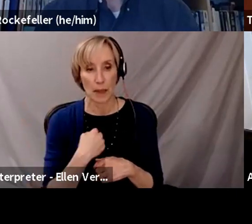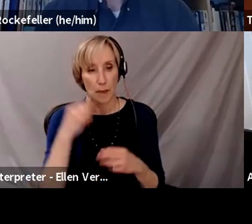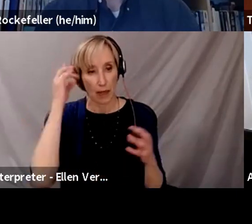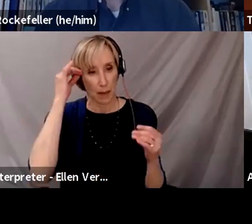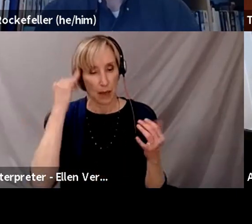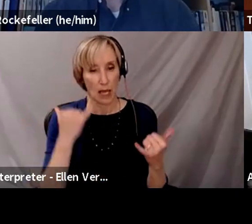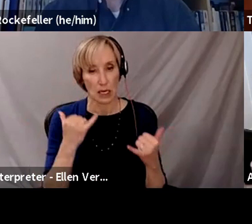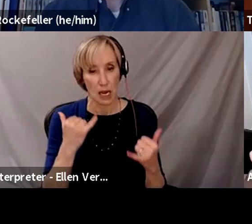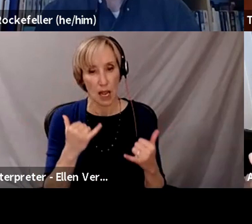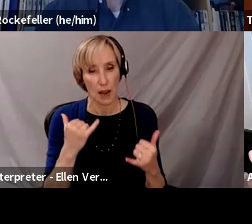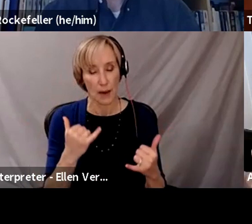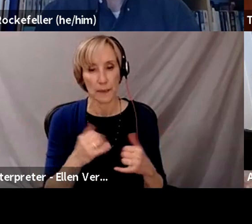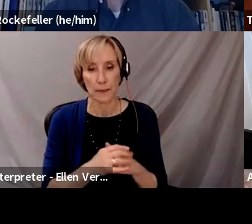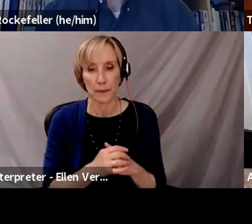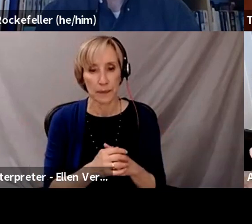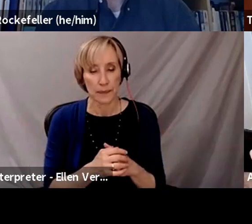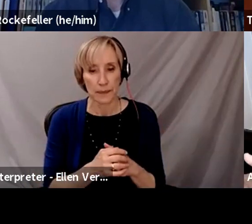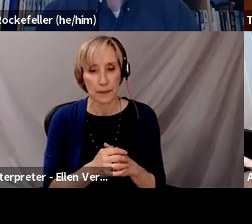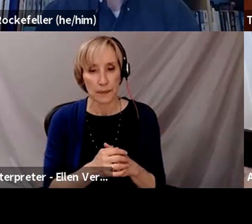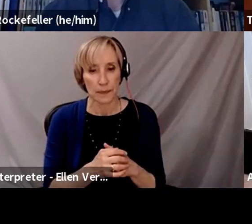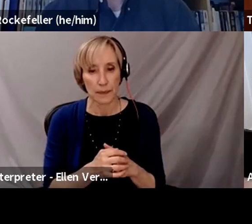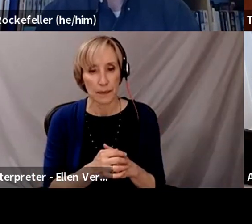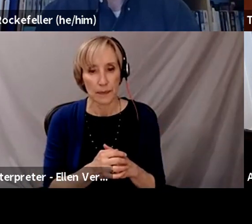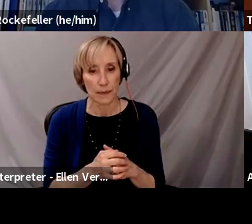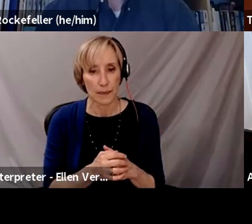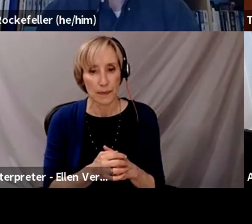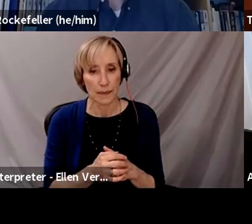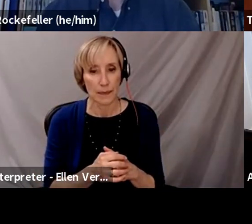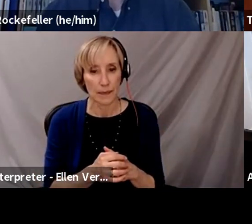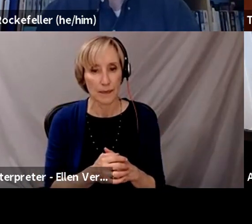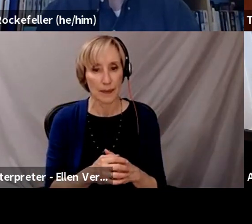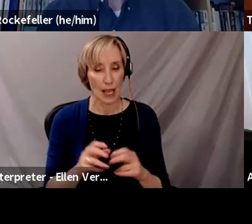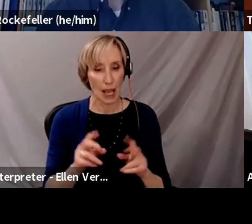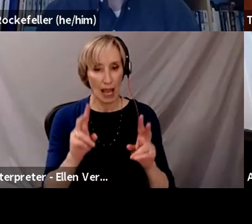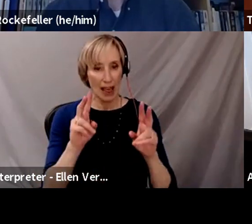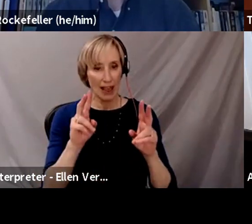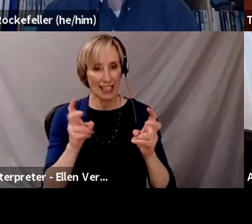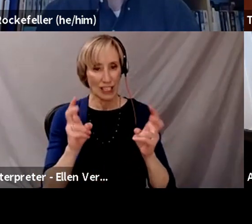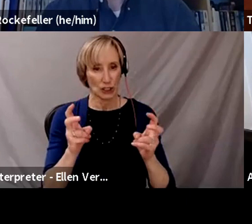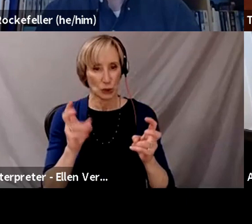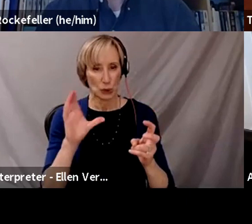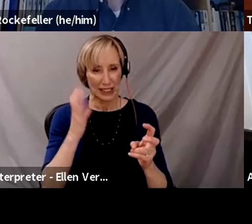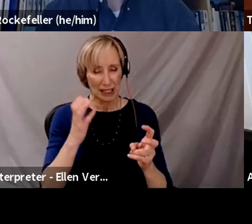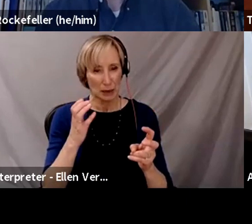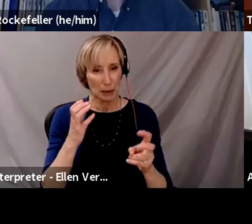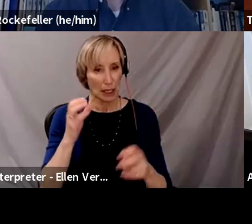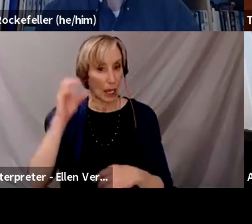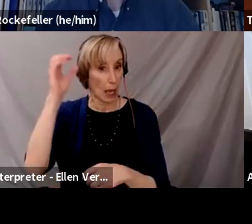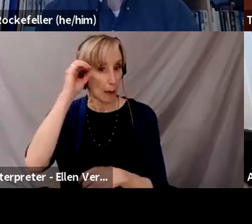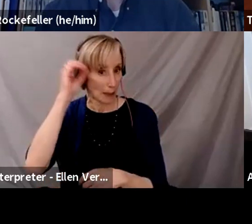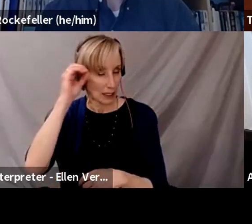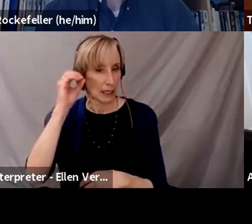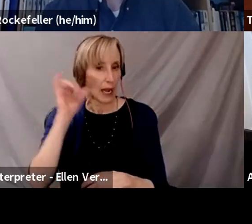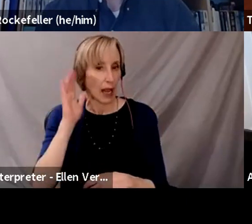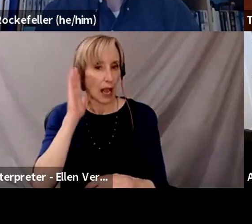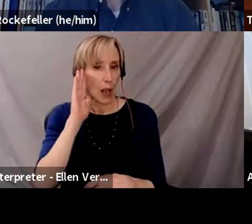this concept where a lot of these issues seem to be like a matter of opinion to people. Like I'll bring in a popular culture anecdote. I don't know